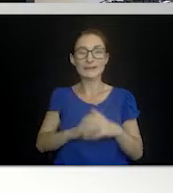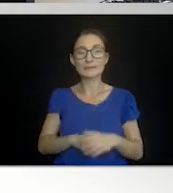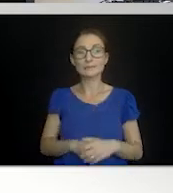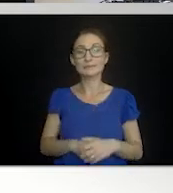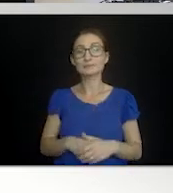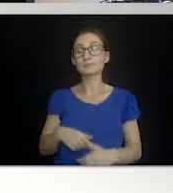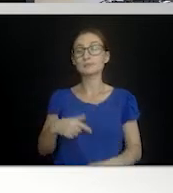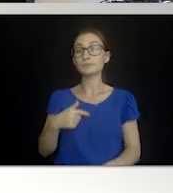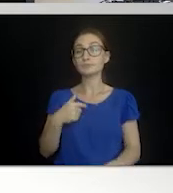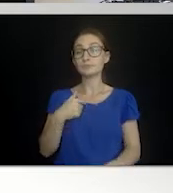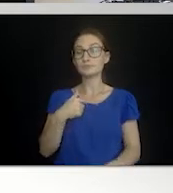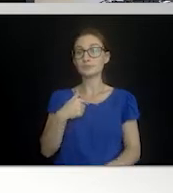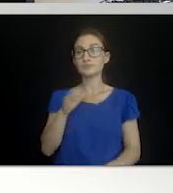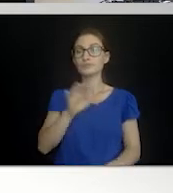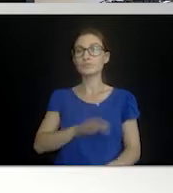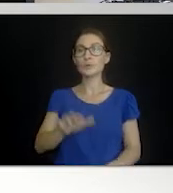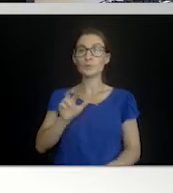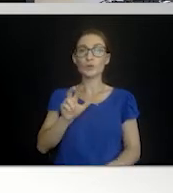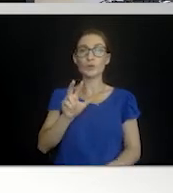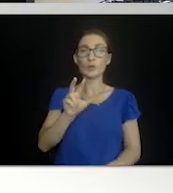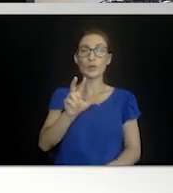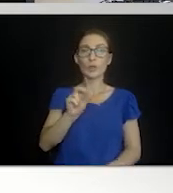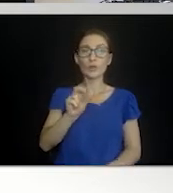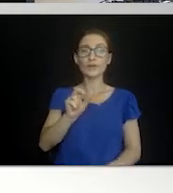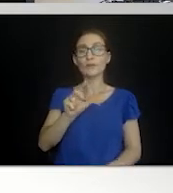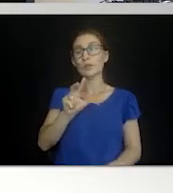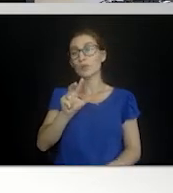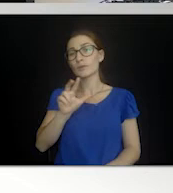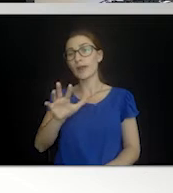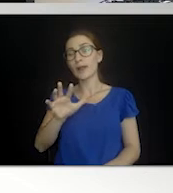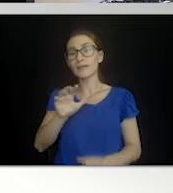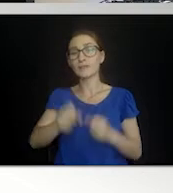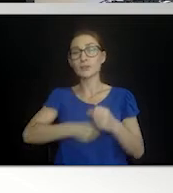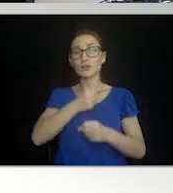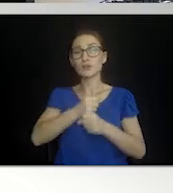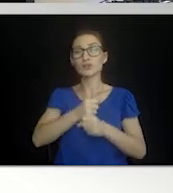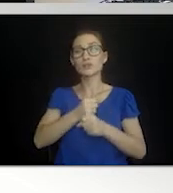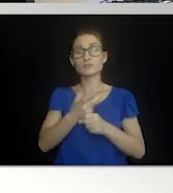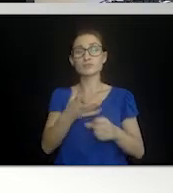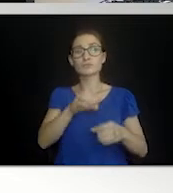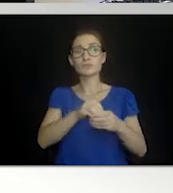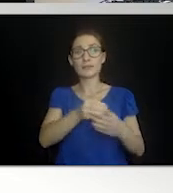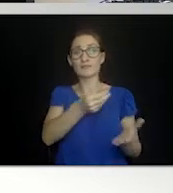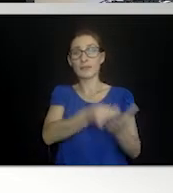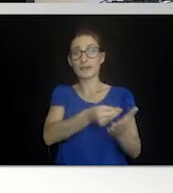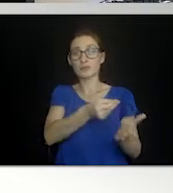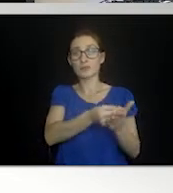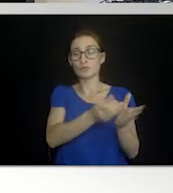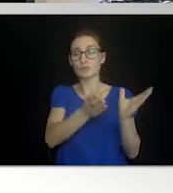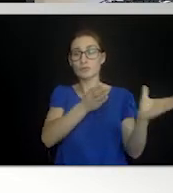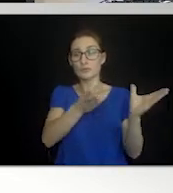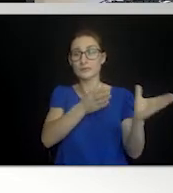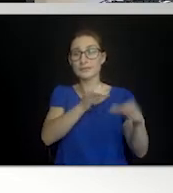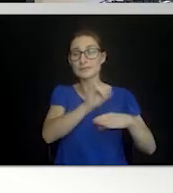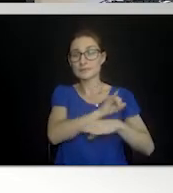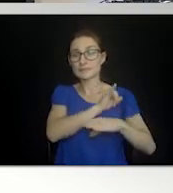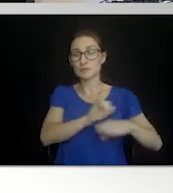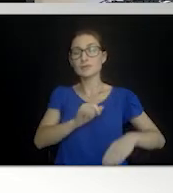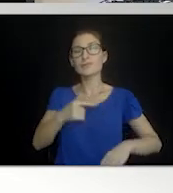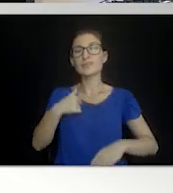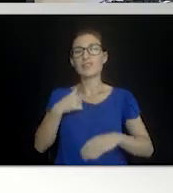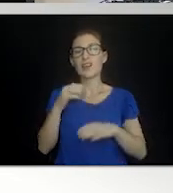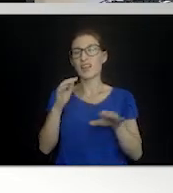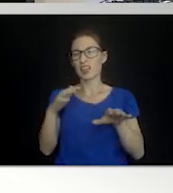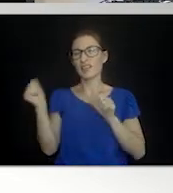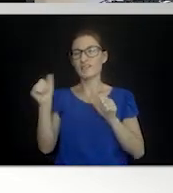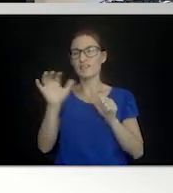quick. I spent 35 years in the financial services industry, left in the early 2000s.